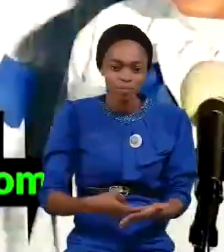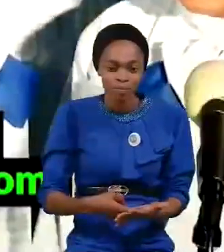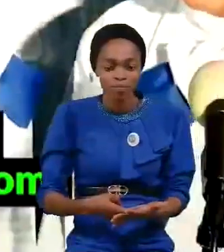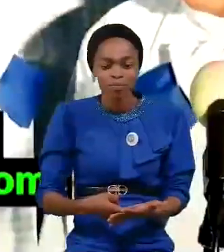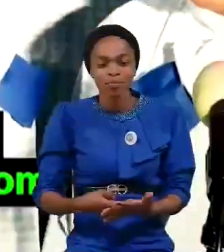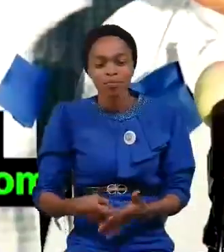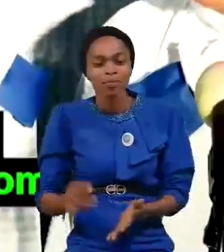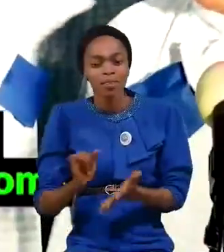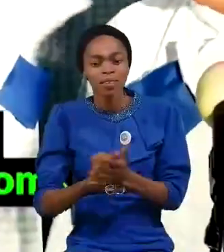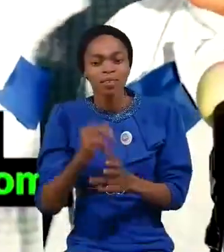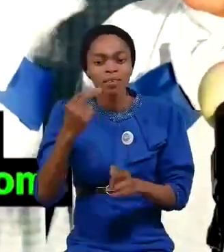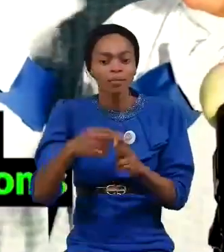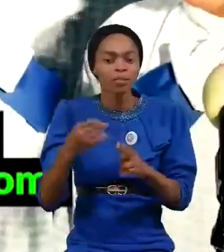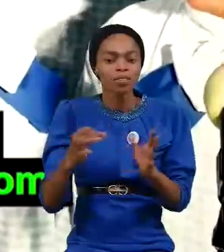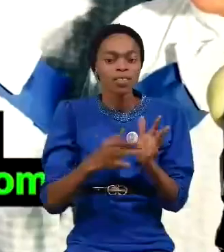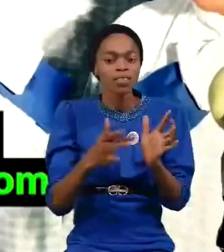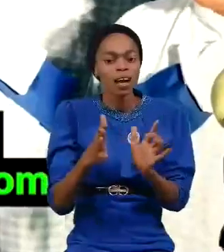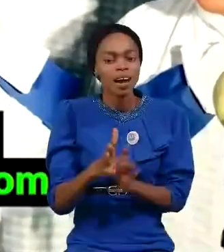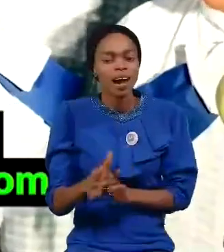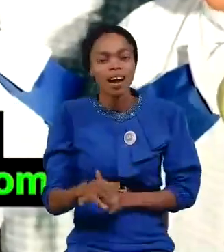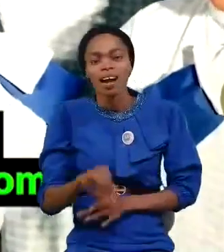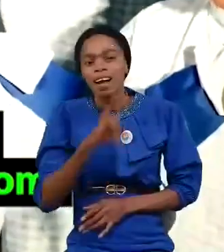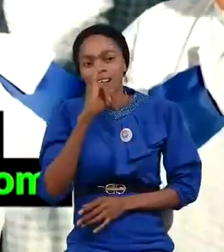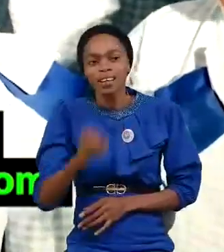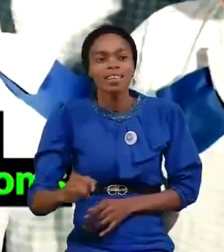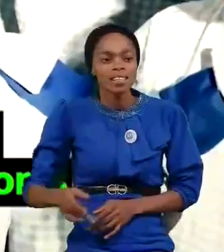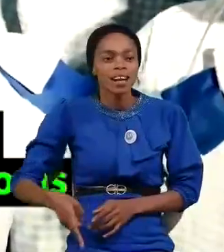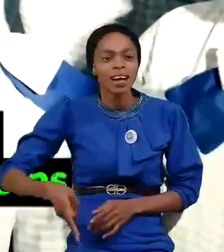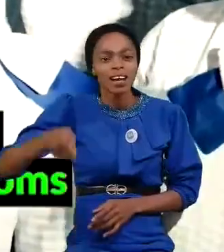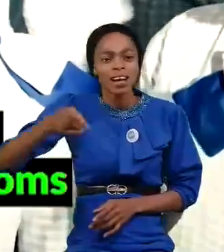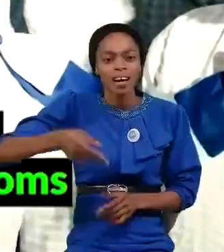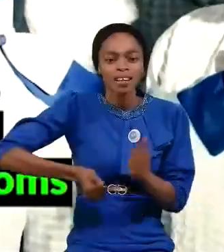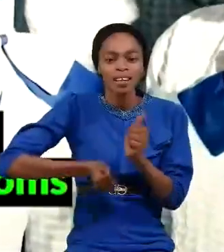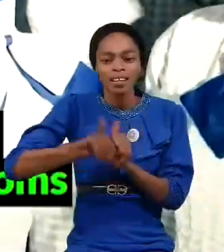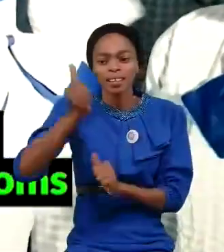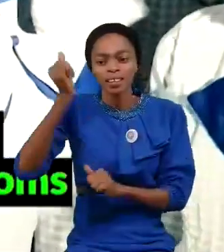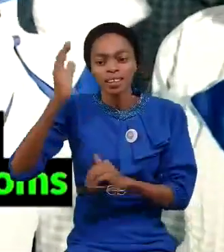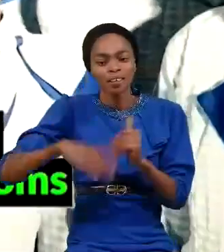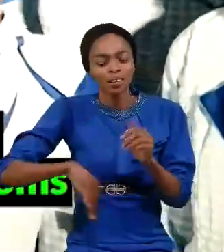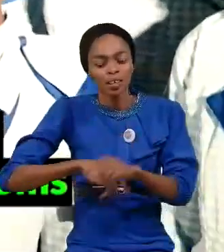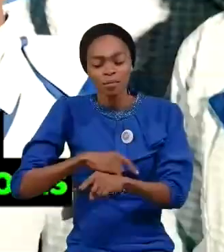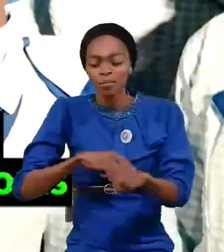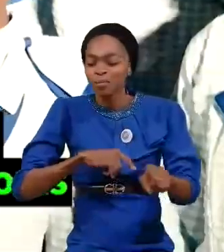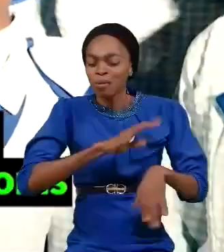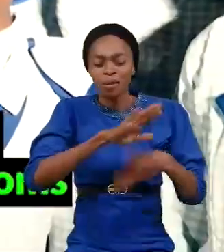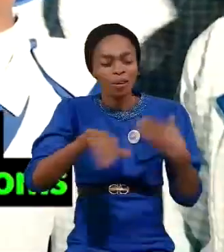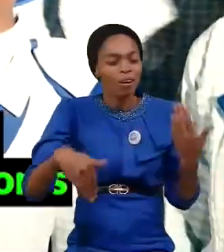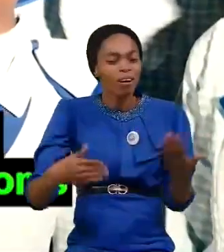before. The name of Jesus is higher than them all.